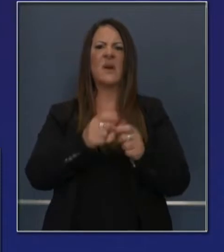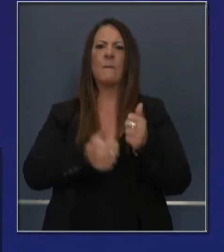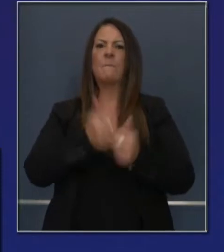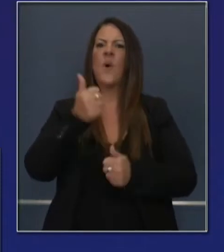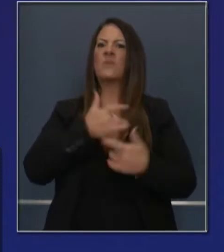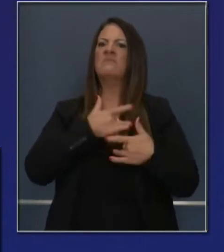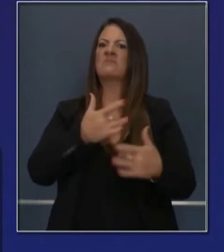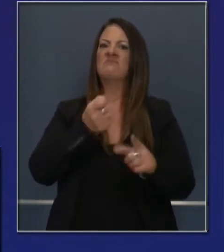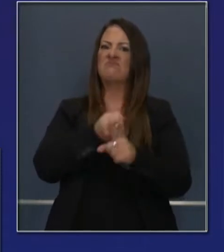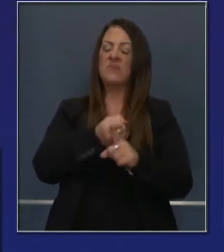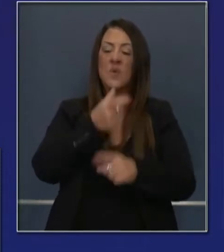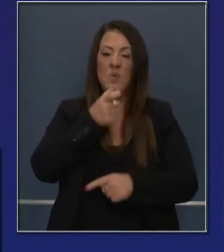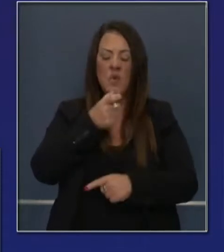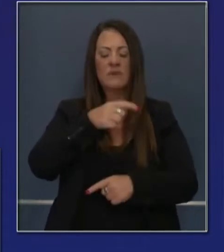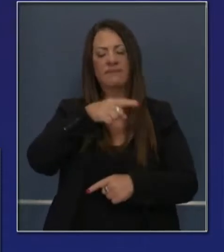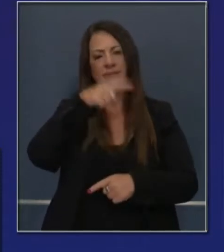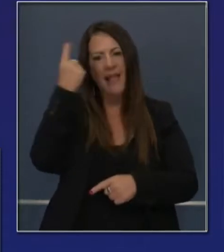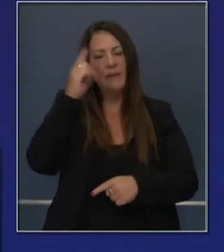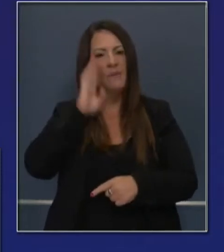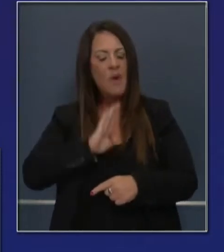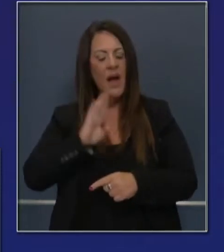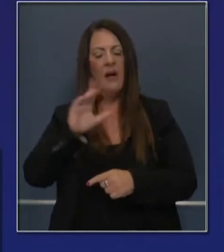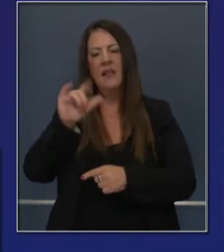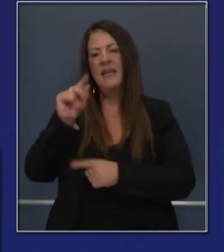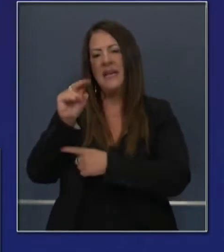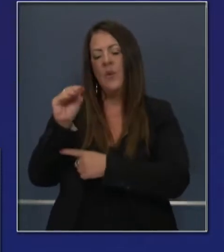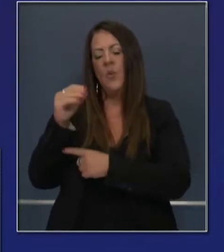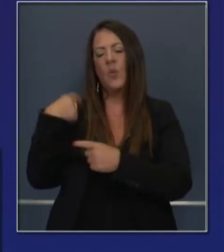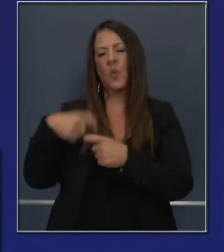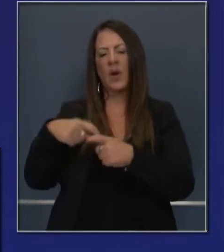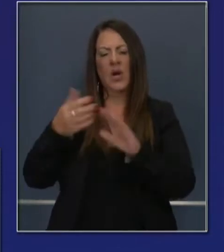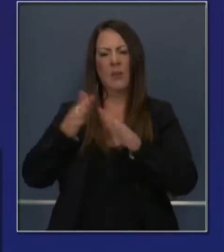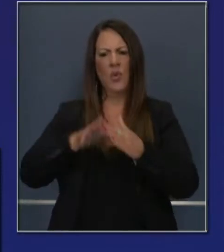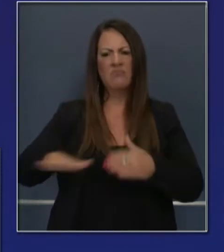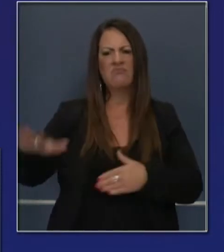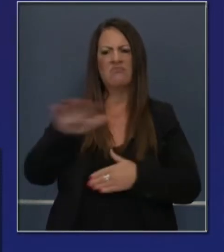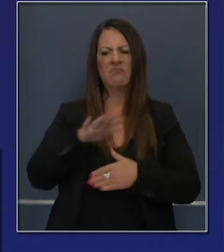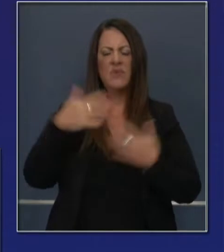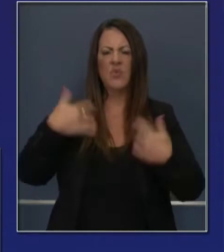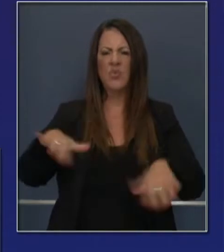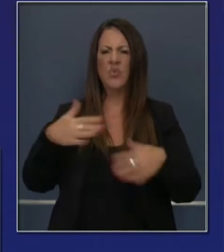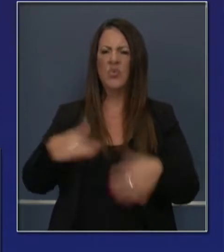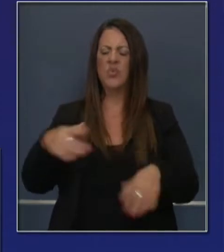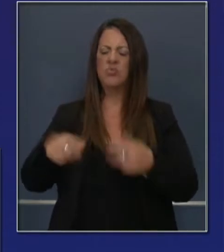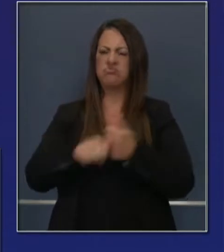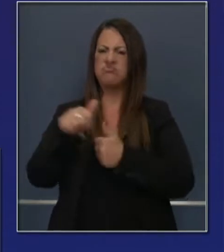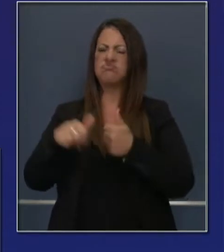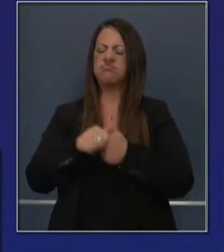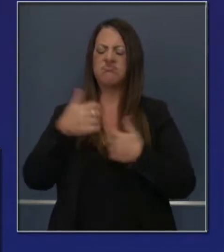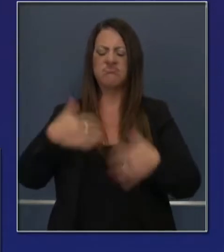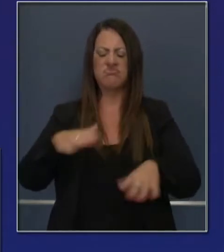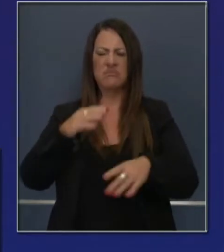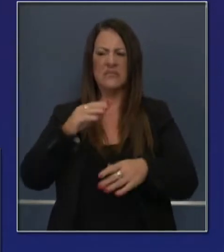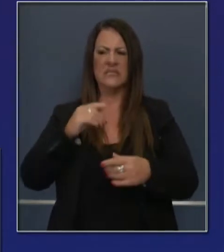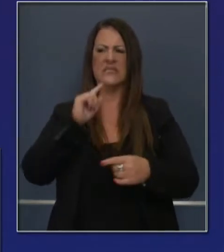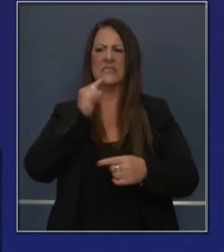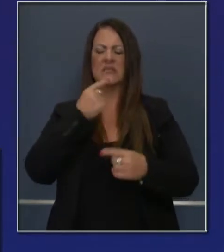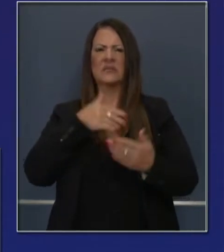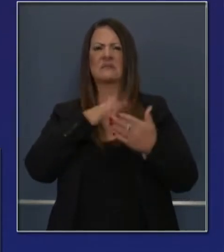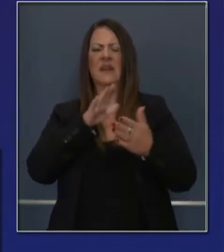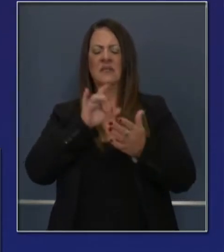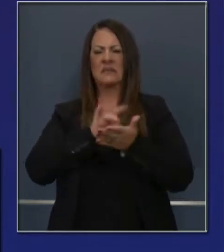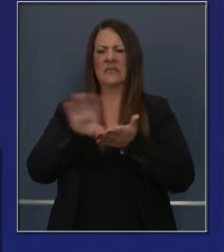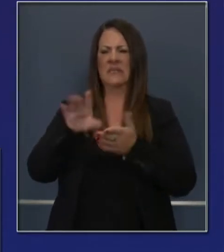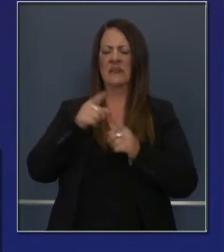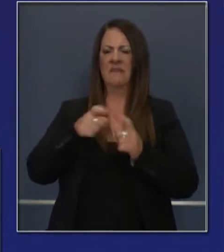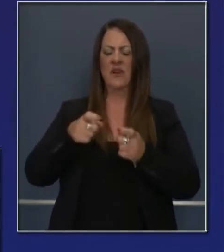African-American Latino community in particular in the state of California, vulnerable, millions vulnerable to being evicted, thrown out